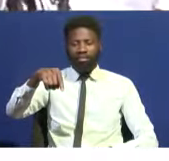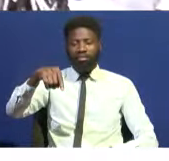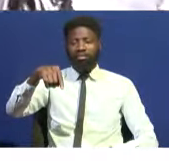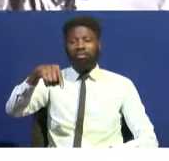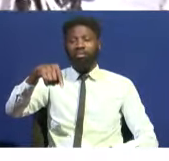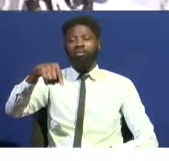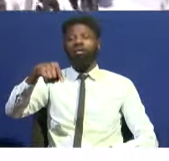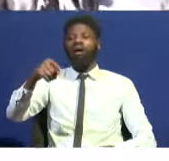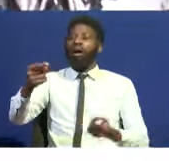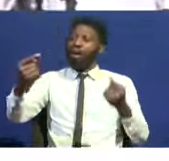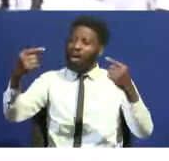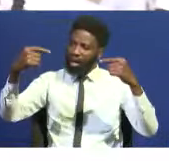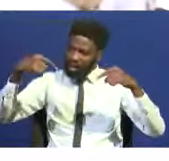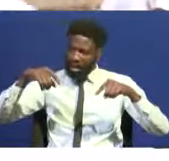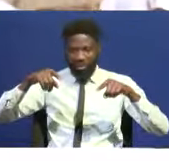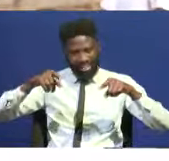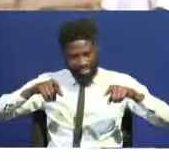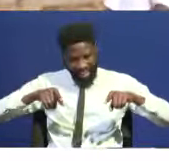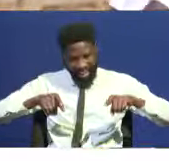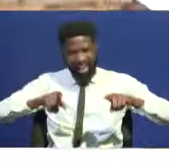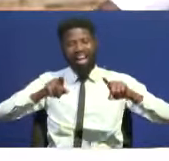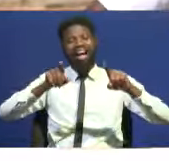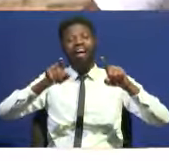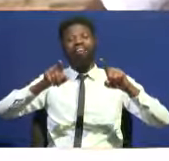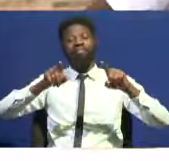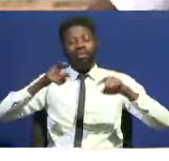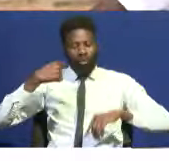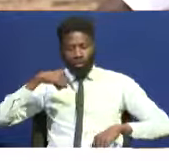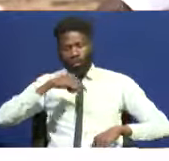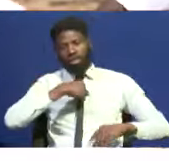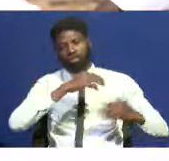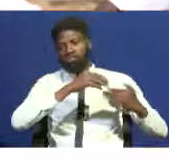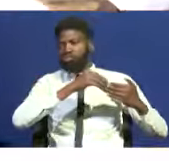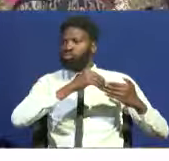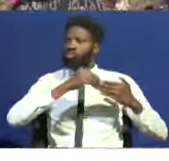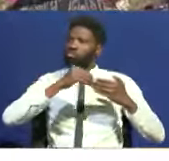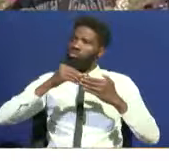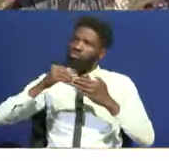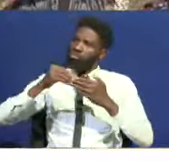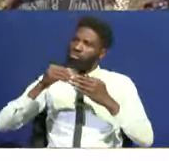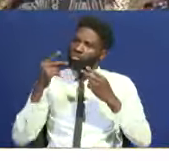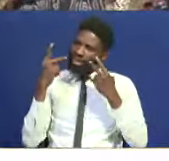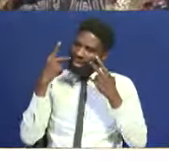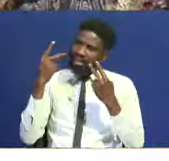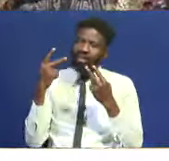Akuje na miguu yake ili tumupeleke mpaka mahali hiti sinakaa.